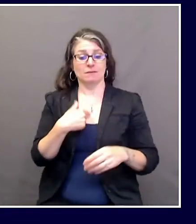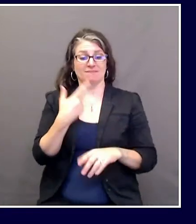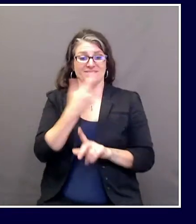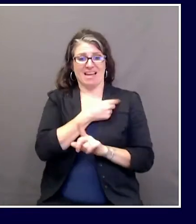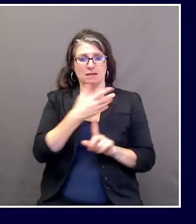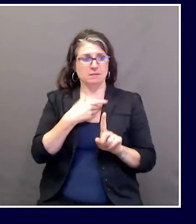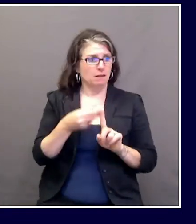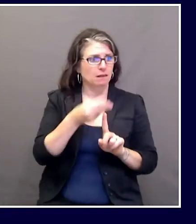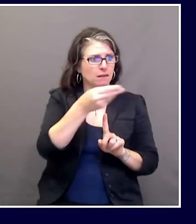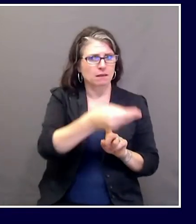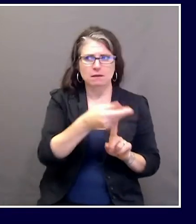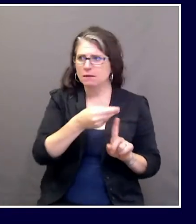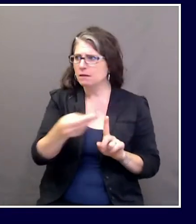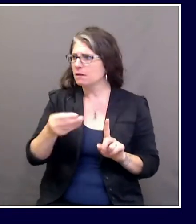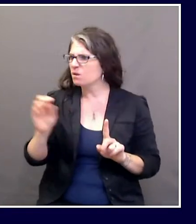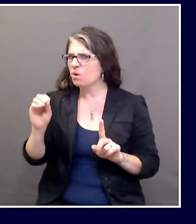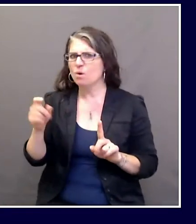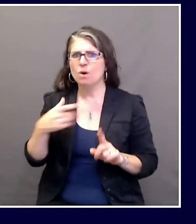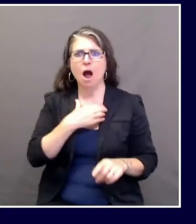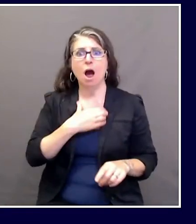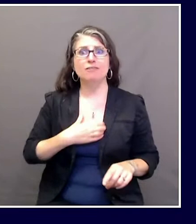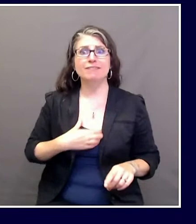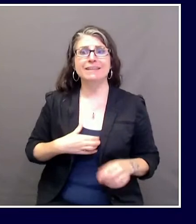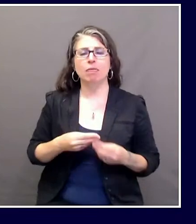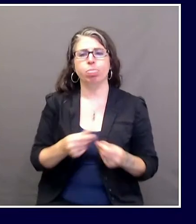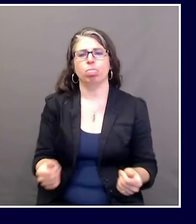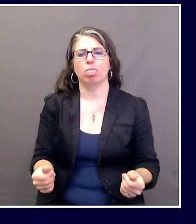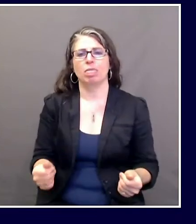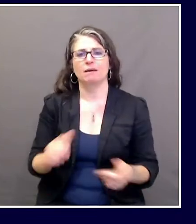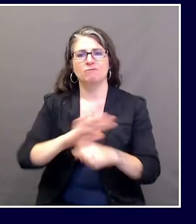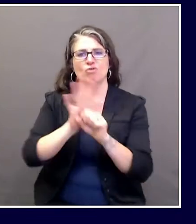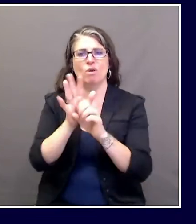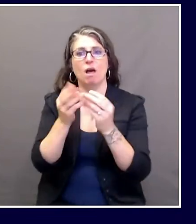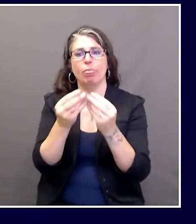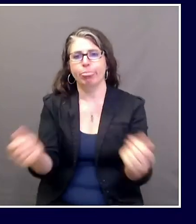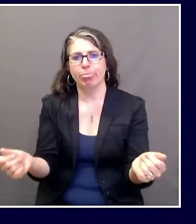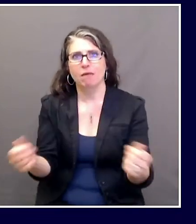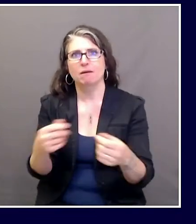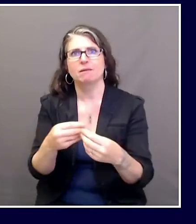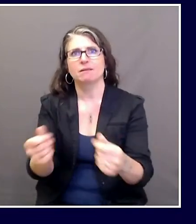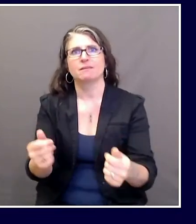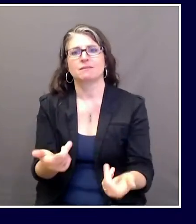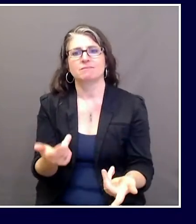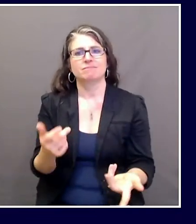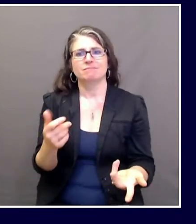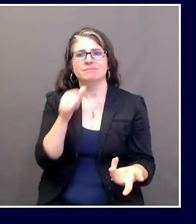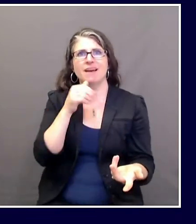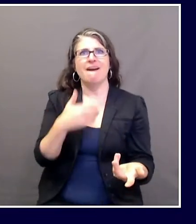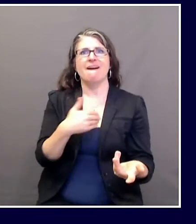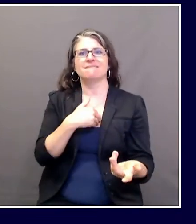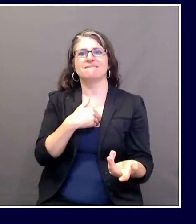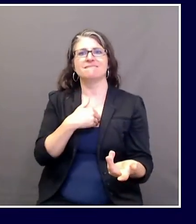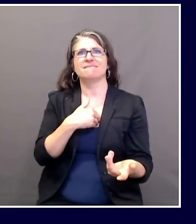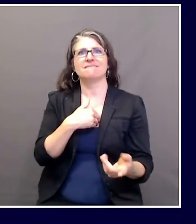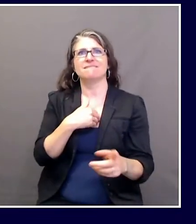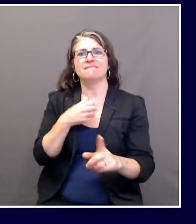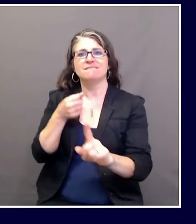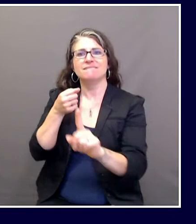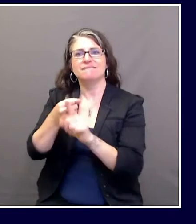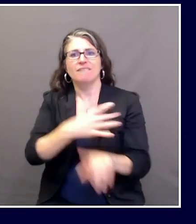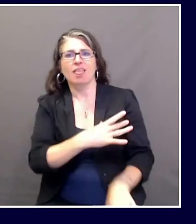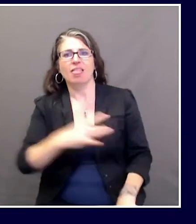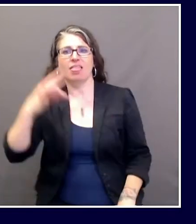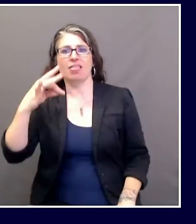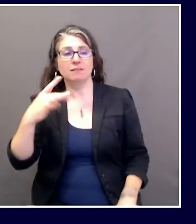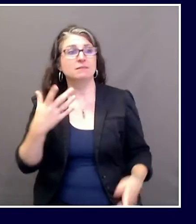been vaccinated, that much lower is the risk to kids 12 and under. So that's one thing we can do as a community, as a